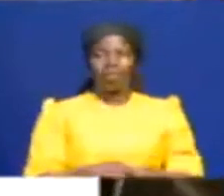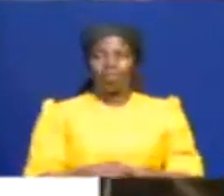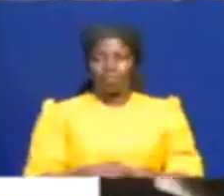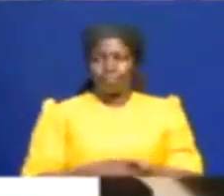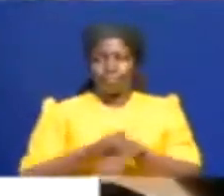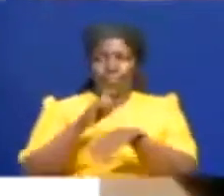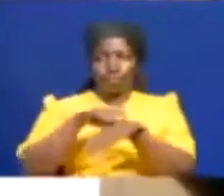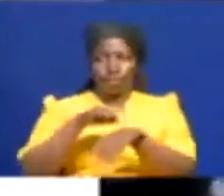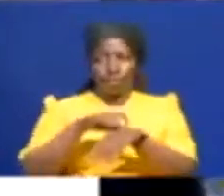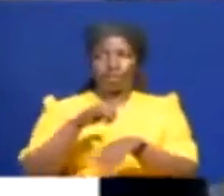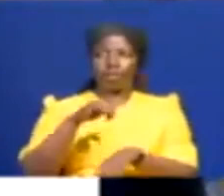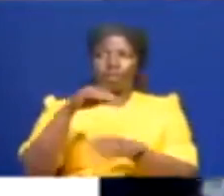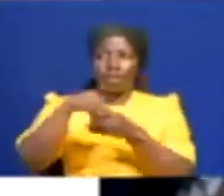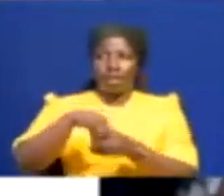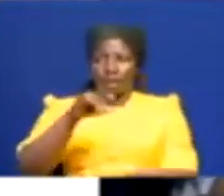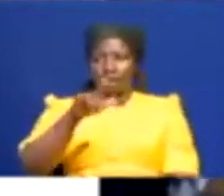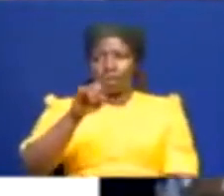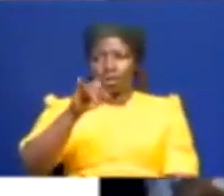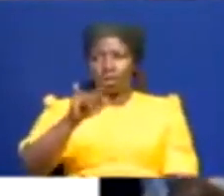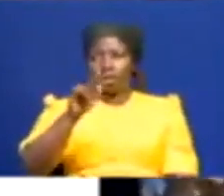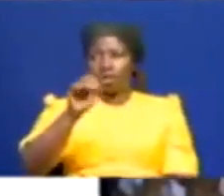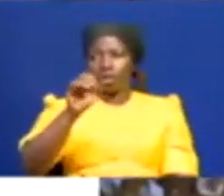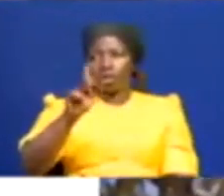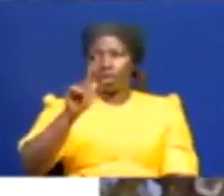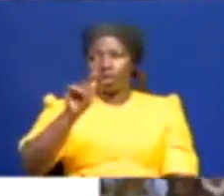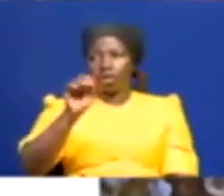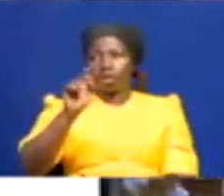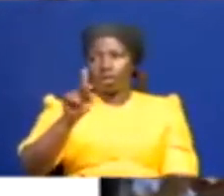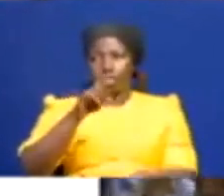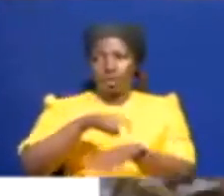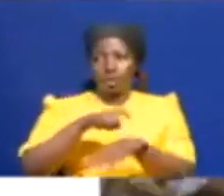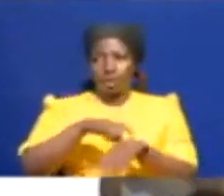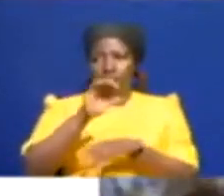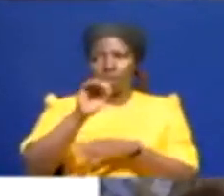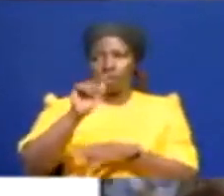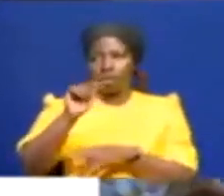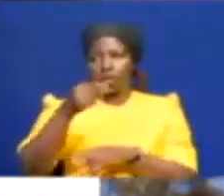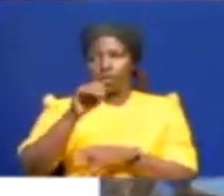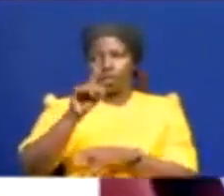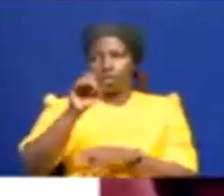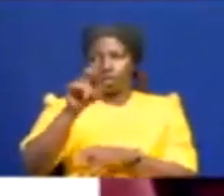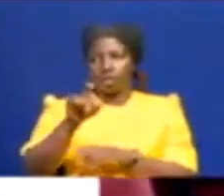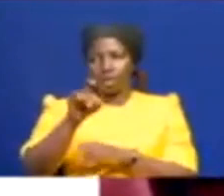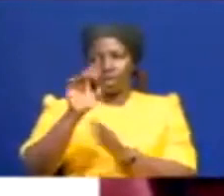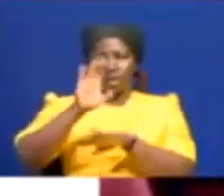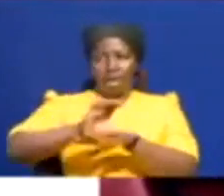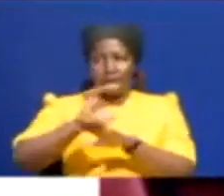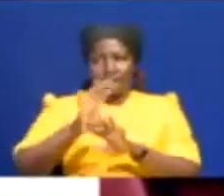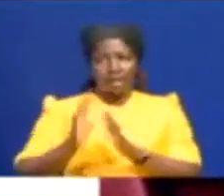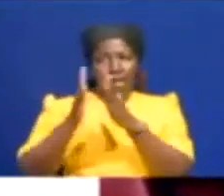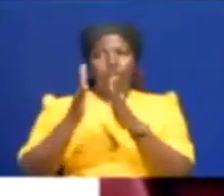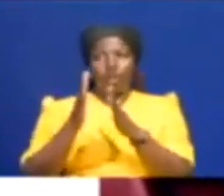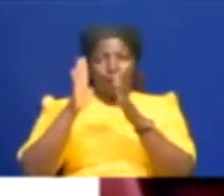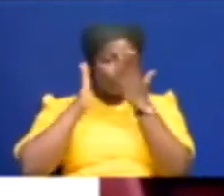Speaking at Loitoktok in Kajiado County during the Orthodox Church consecration ceremony, Bishop David Palumwati said national cohesion